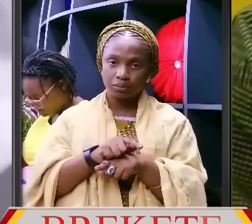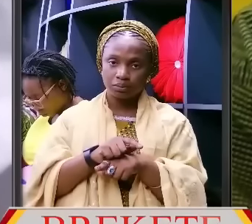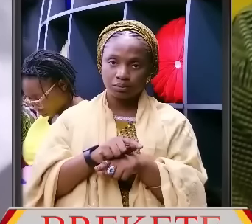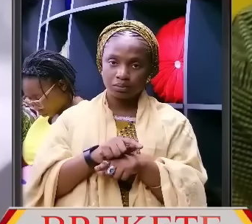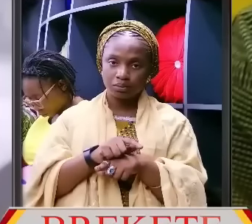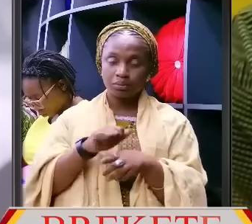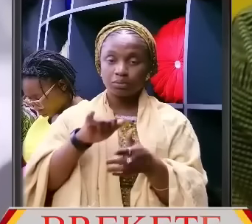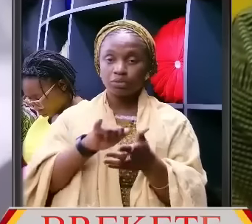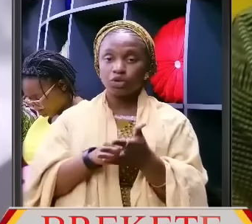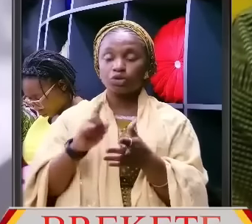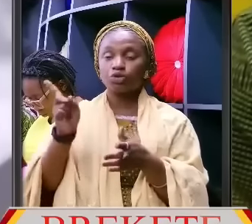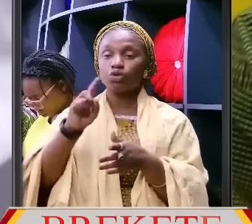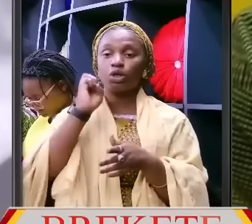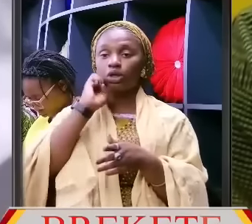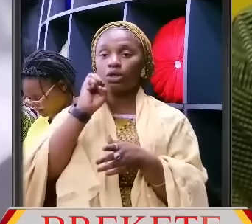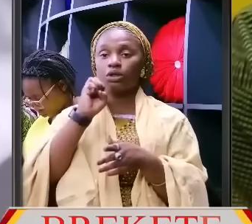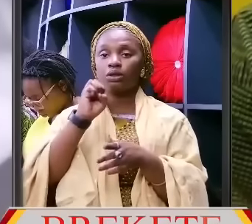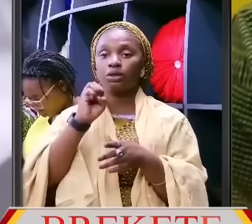Now they be your house.